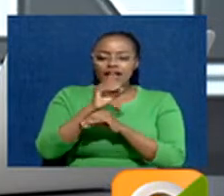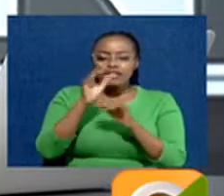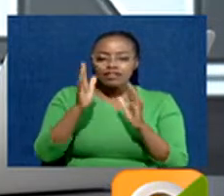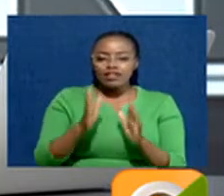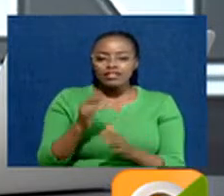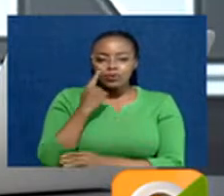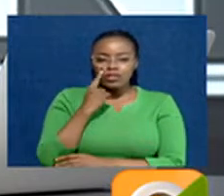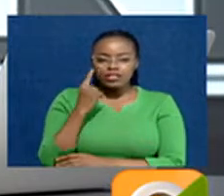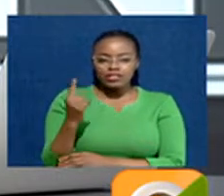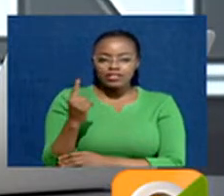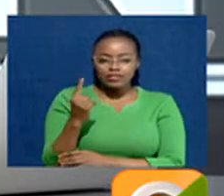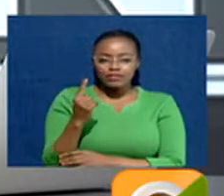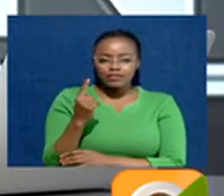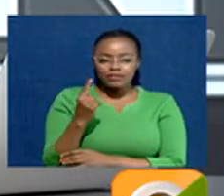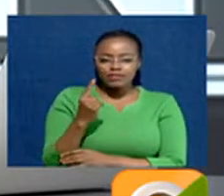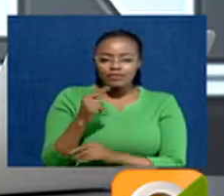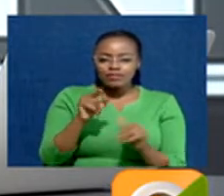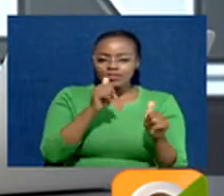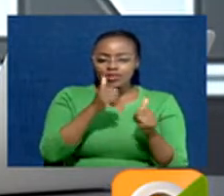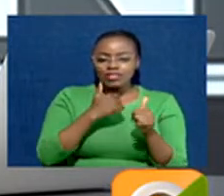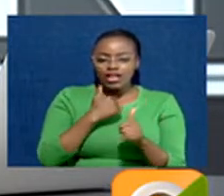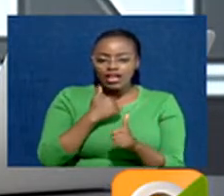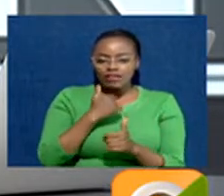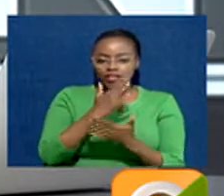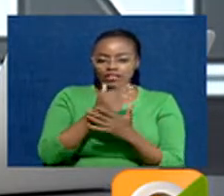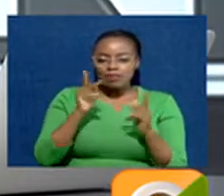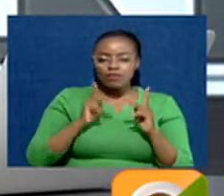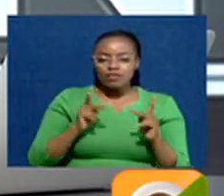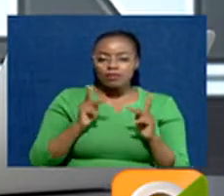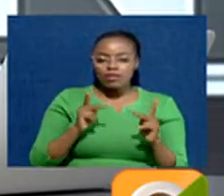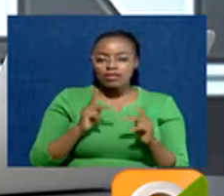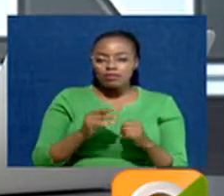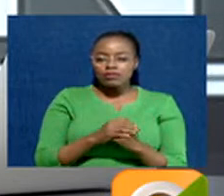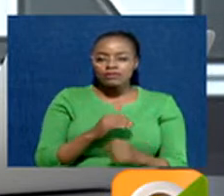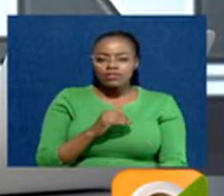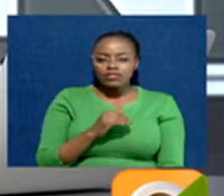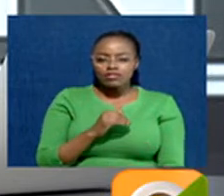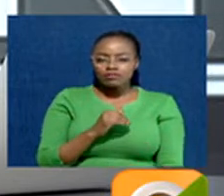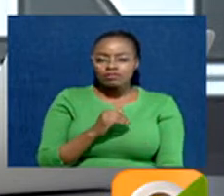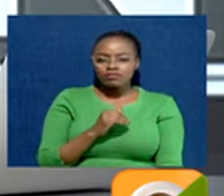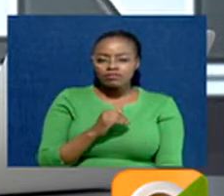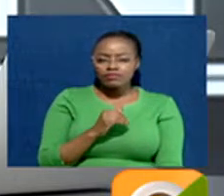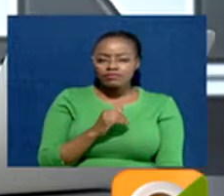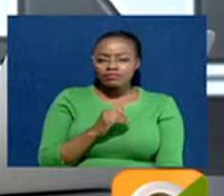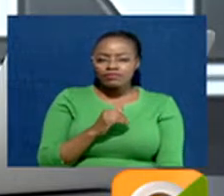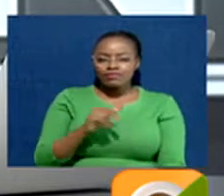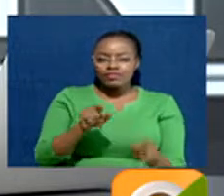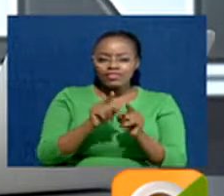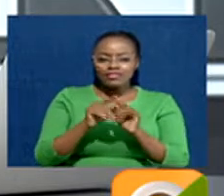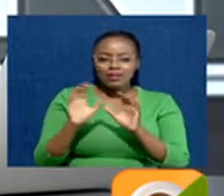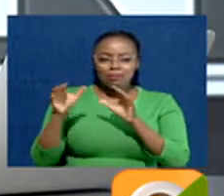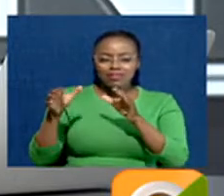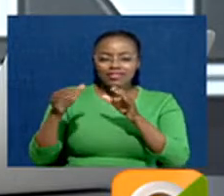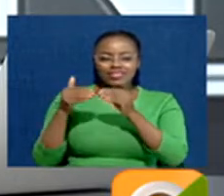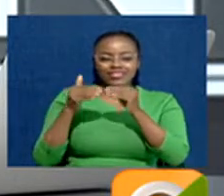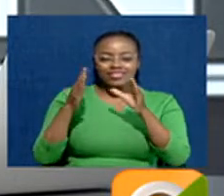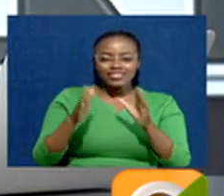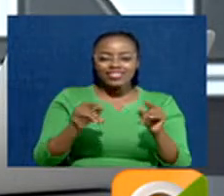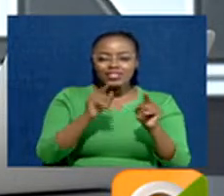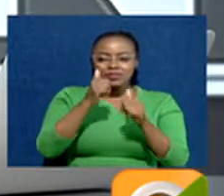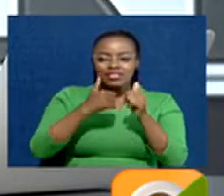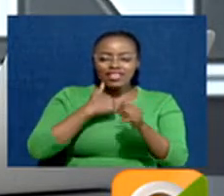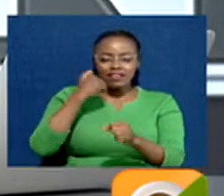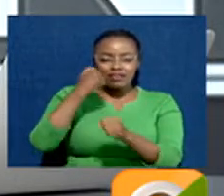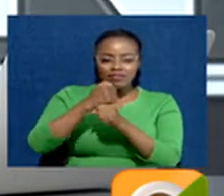shall see. But what is most peculiar is what, you know, Sam Gituku talks about, where you have a party leader, you